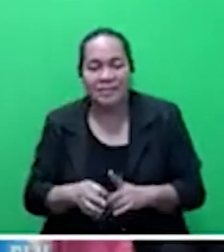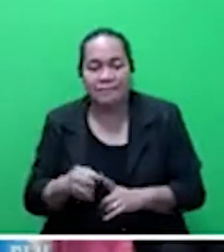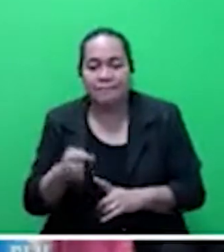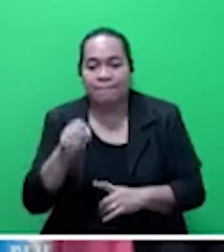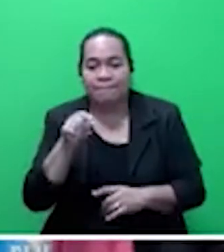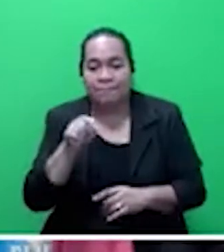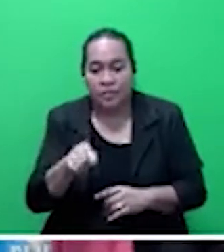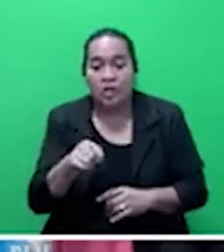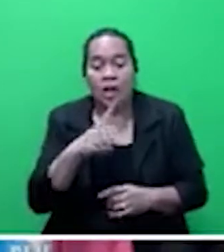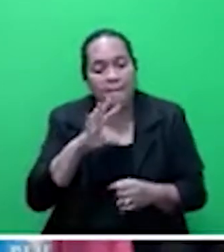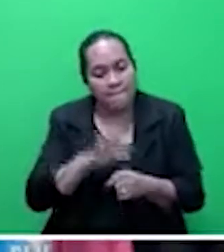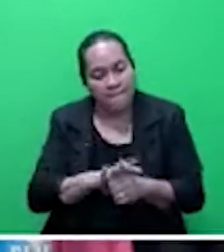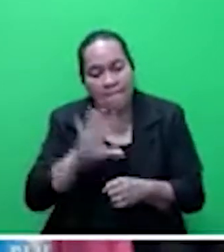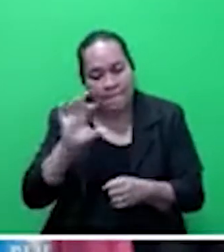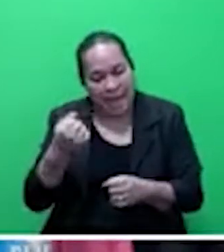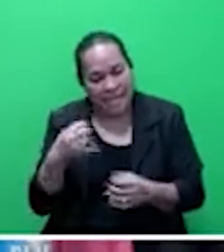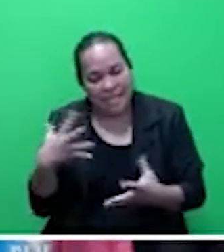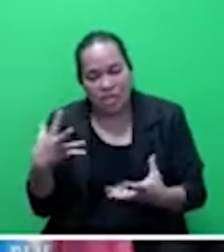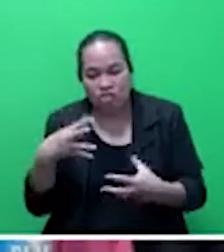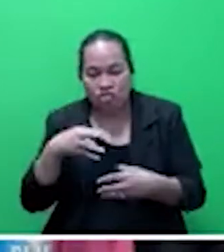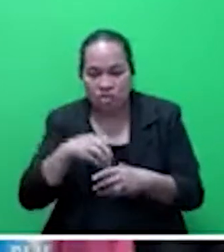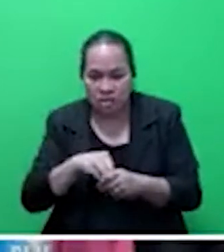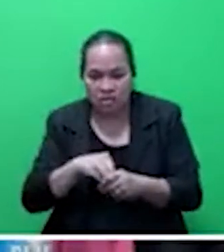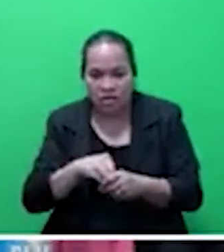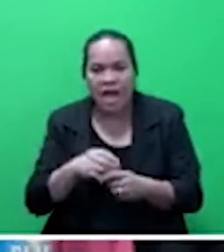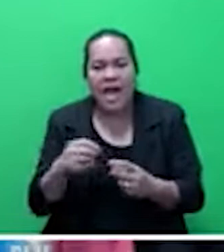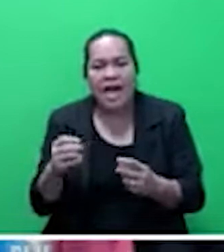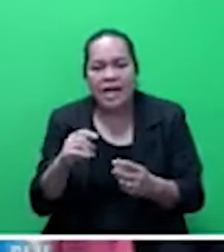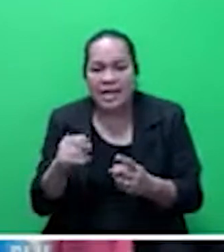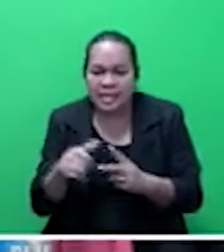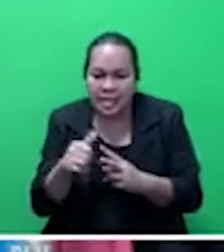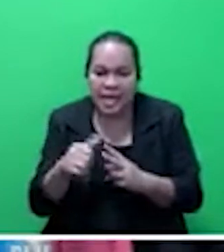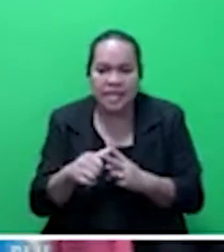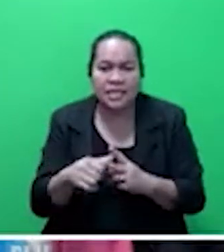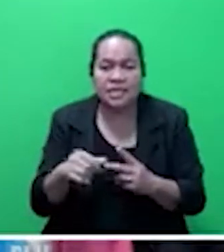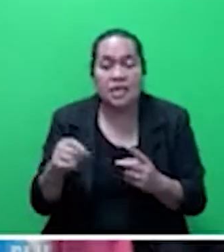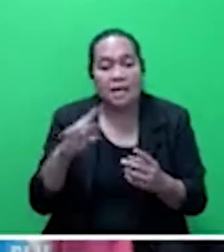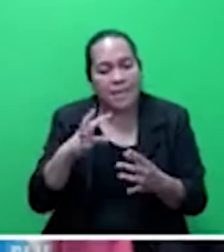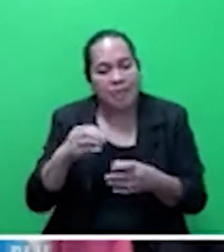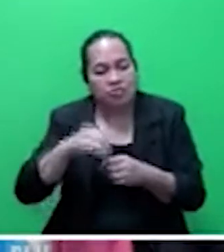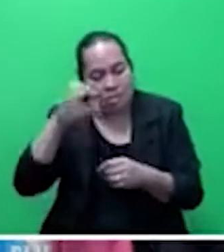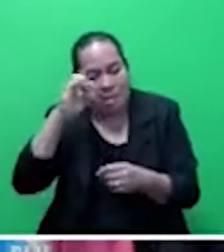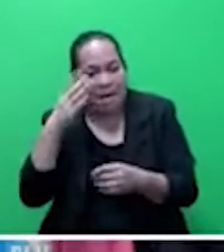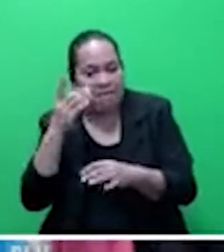multi-structural, inclusive of embracing cross-cutting issues, including gender, disability,